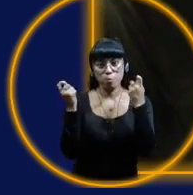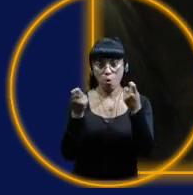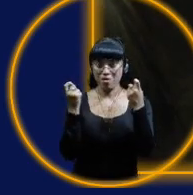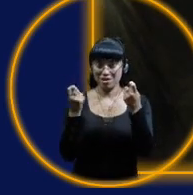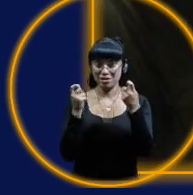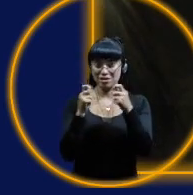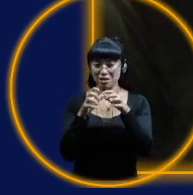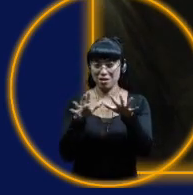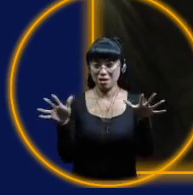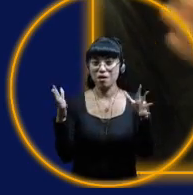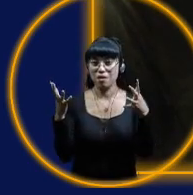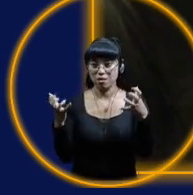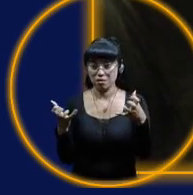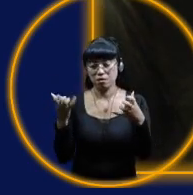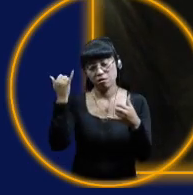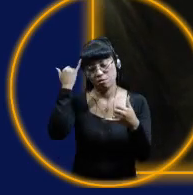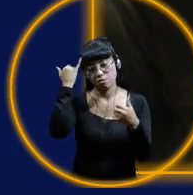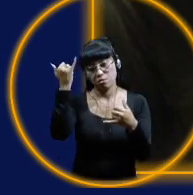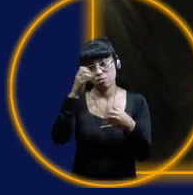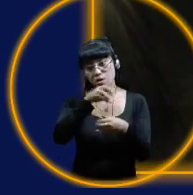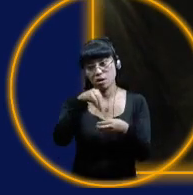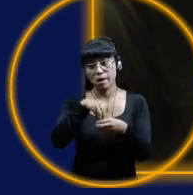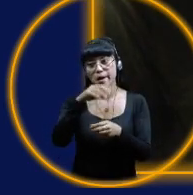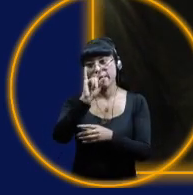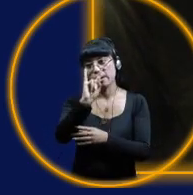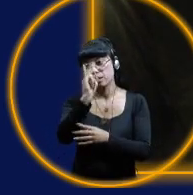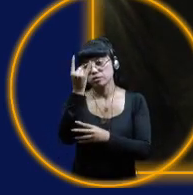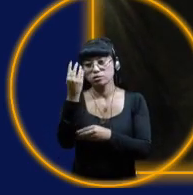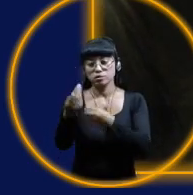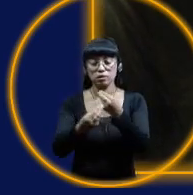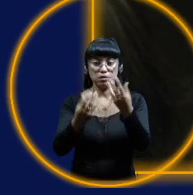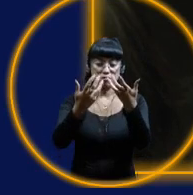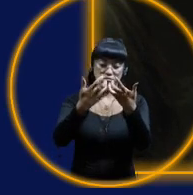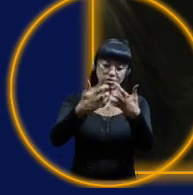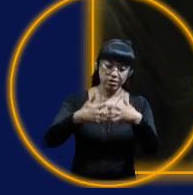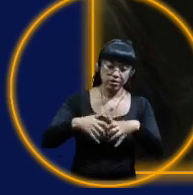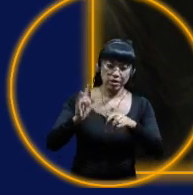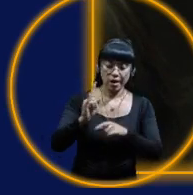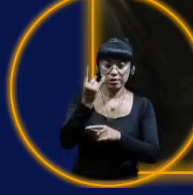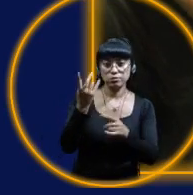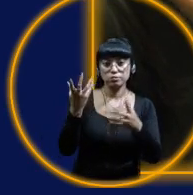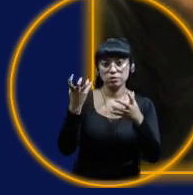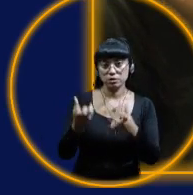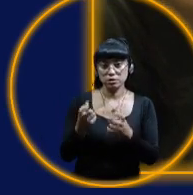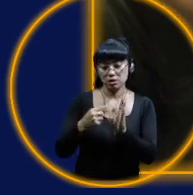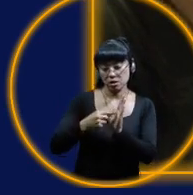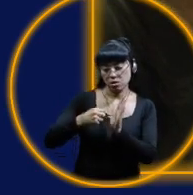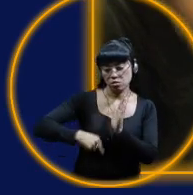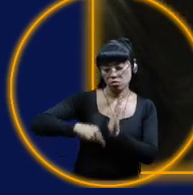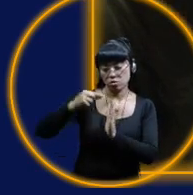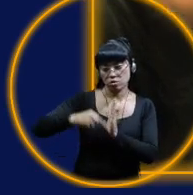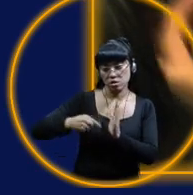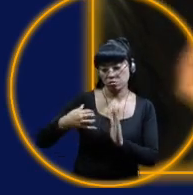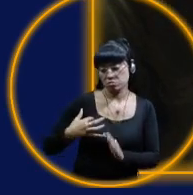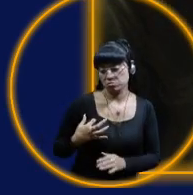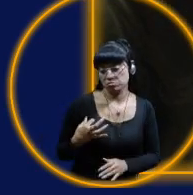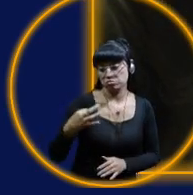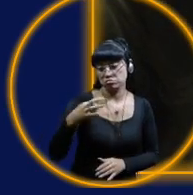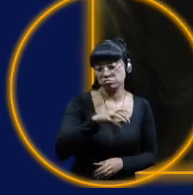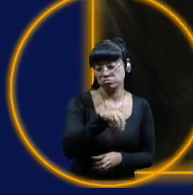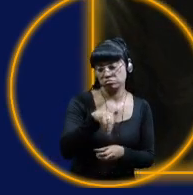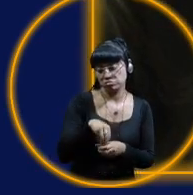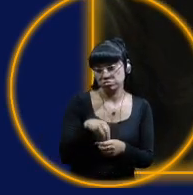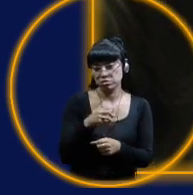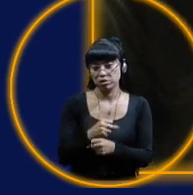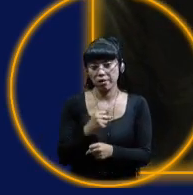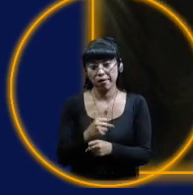of industries want to contact me to offer different advertisements to different people, what